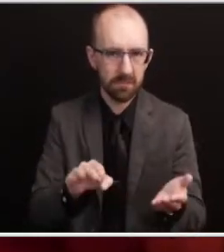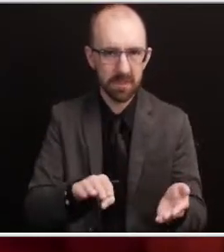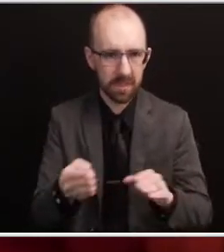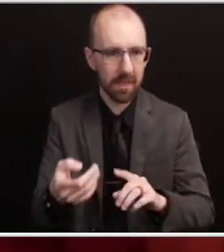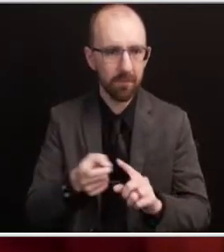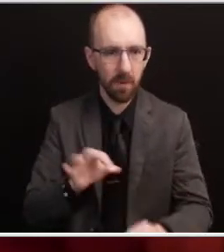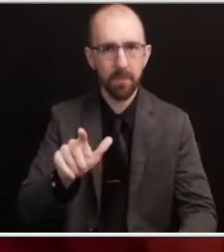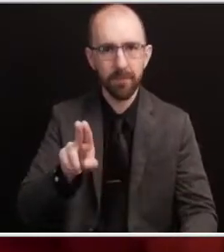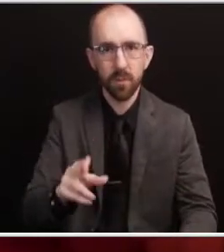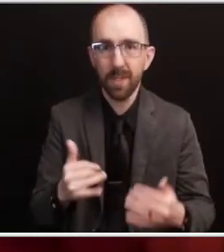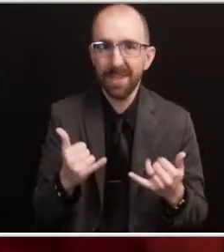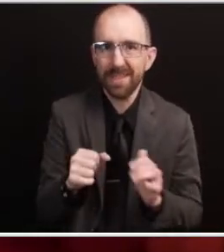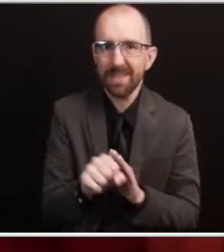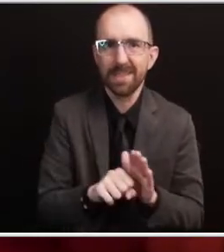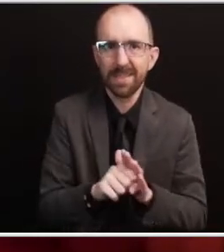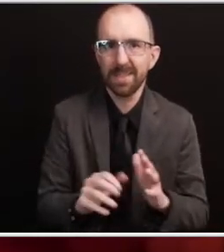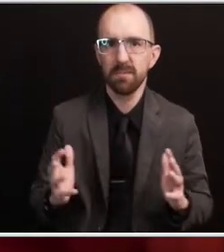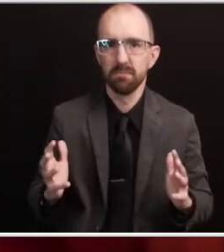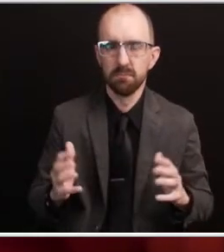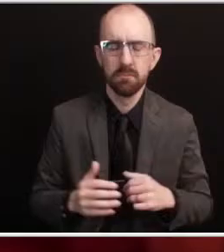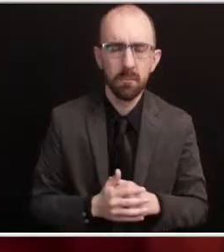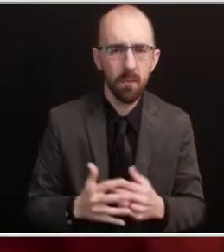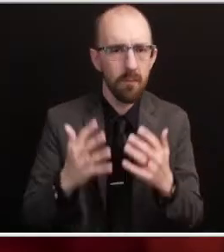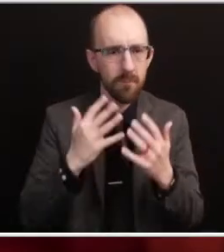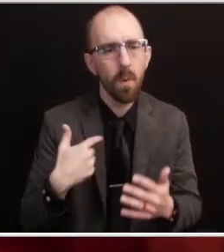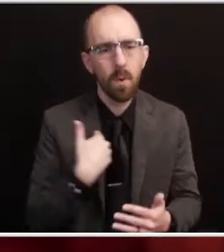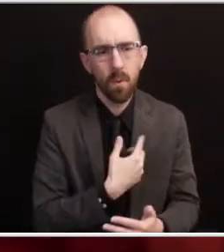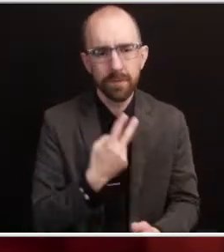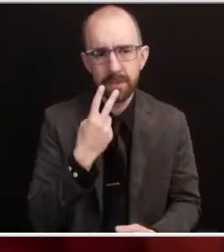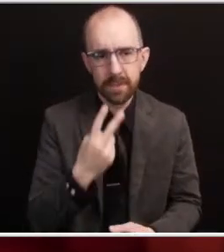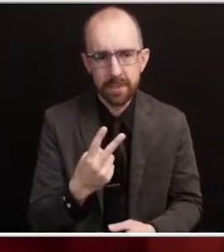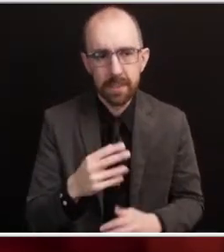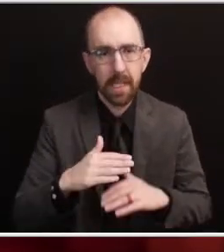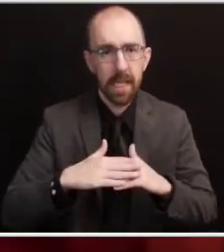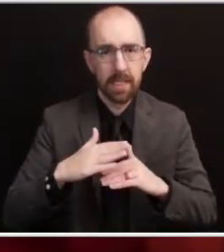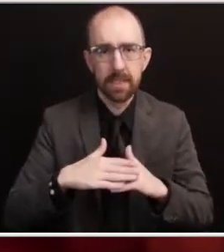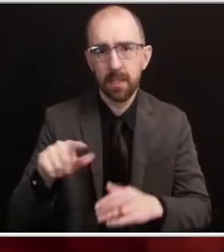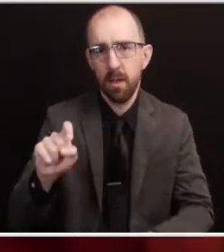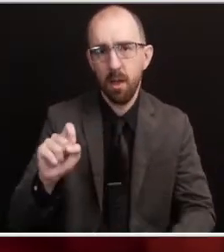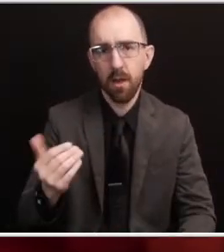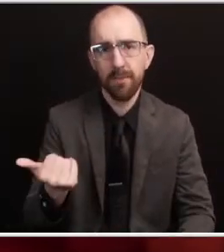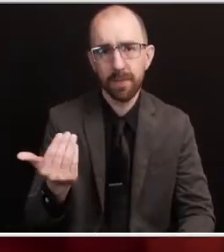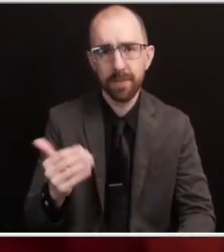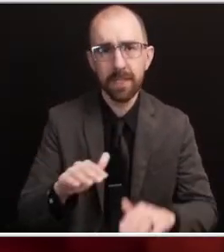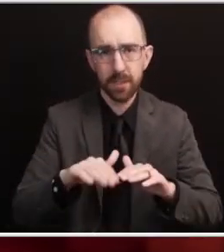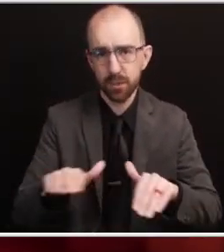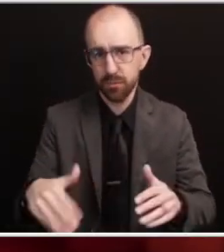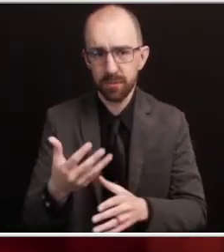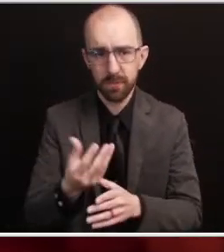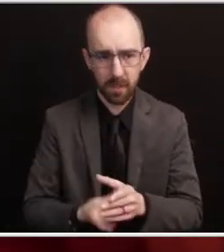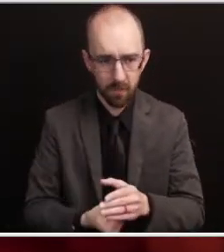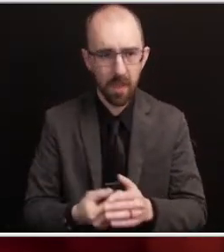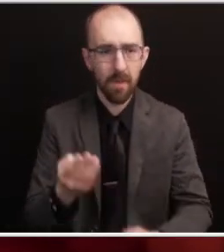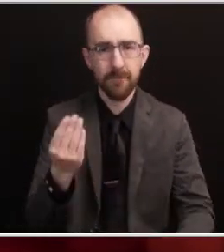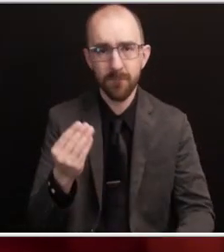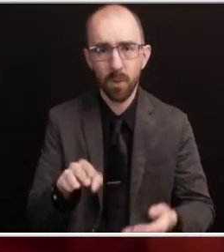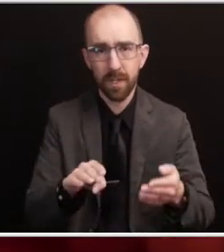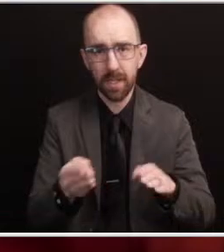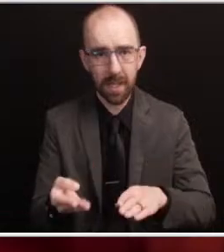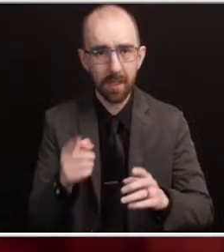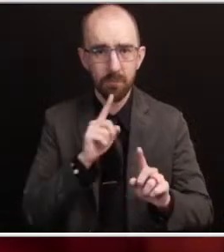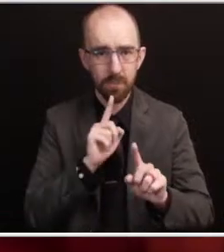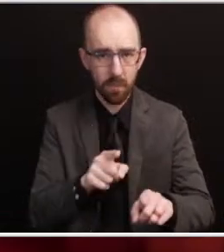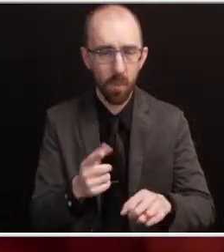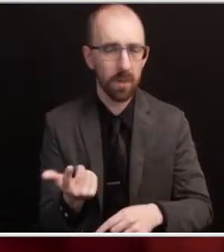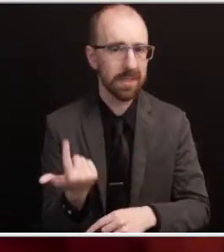season. Unfortunately, we have seen at least 115 pediatric deaths, with 14 reported in CDC's